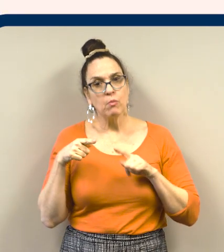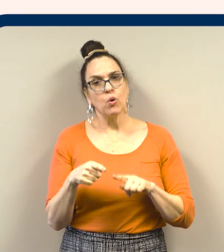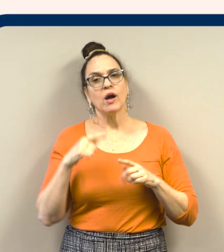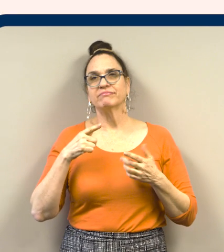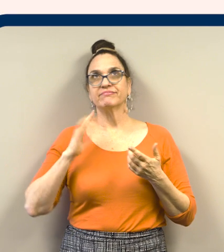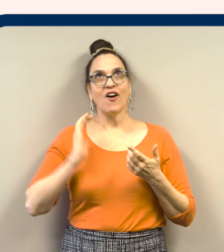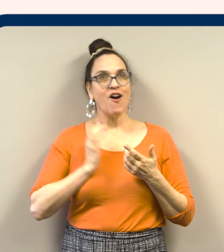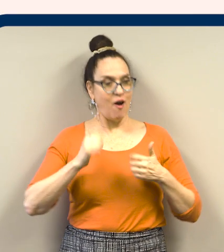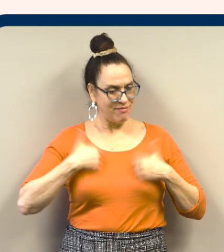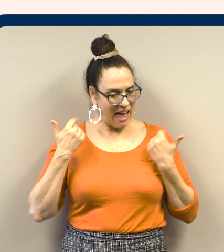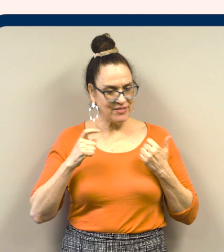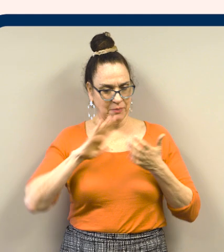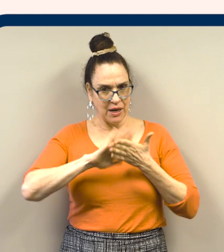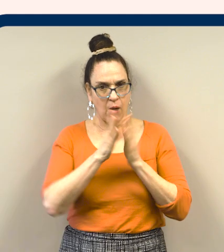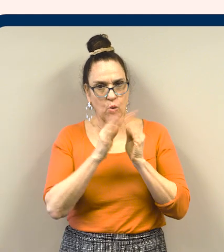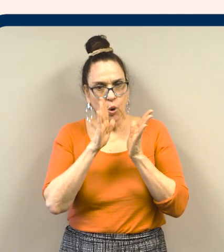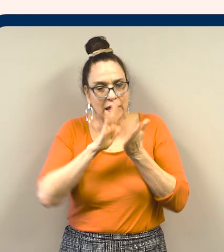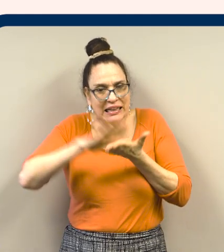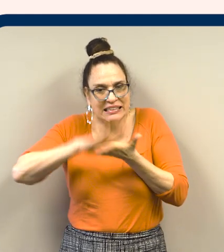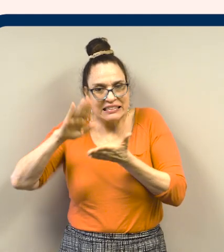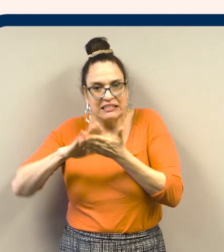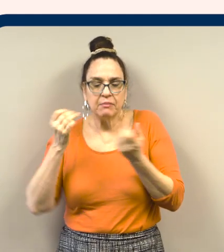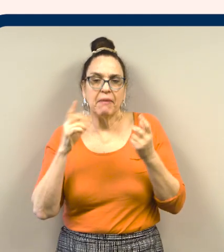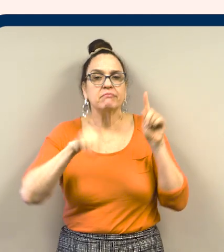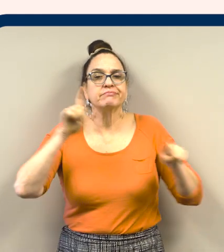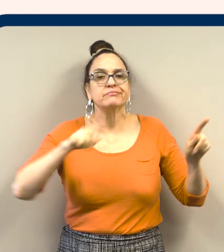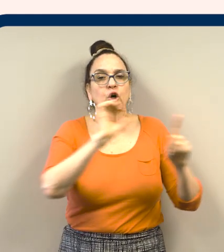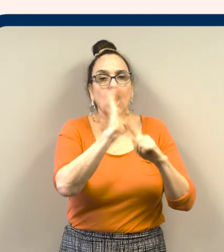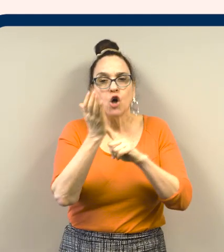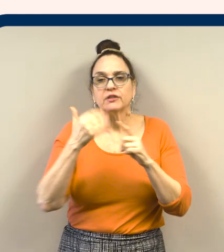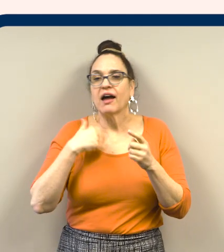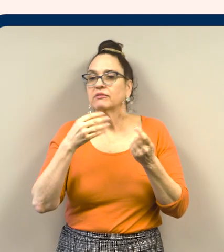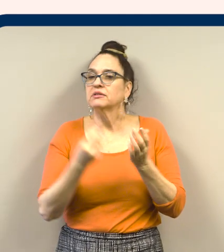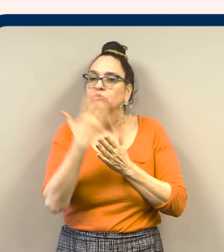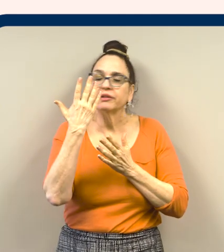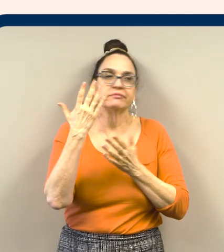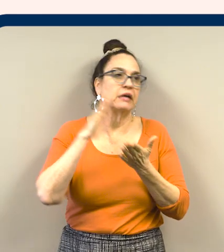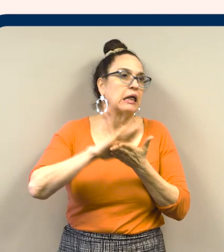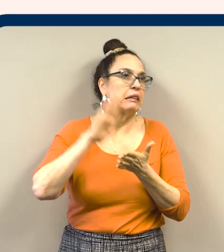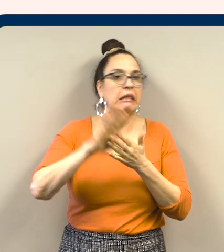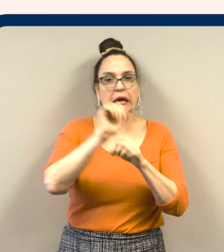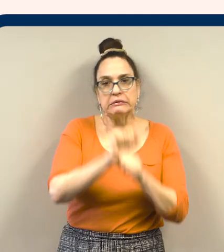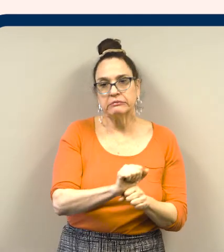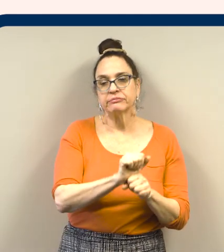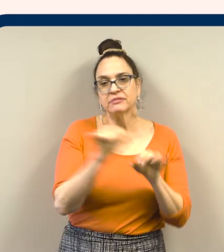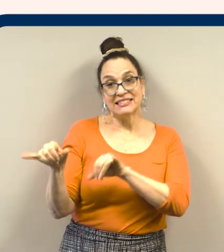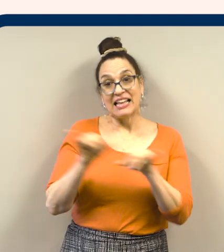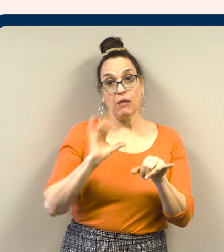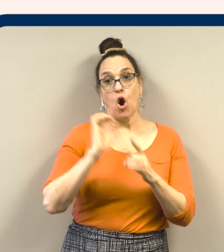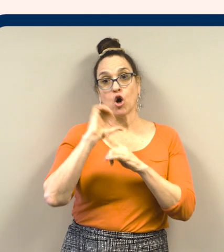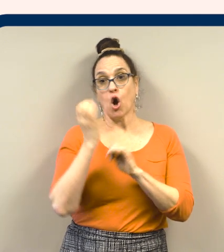Many cultures have spring cleaning traditions symbolizing renewal and fresh starts. Chametz